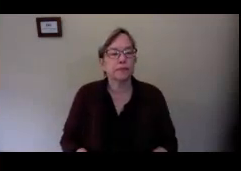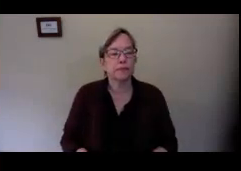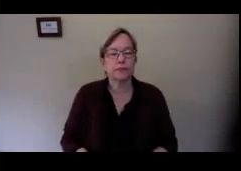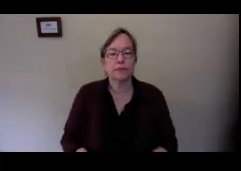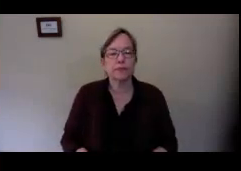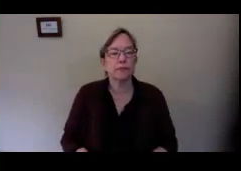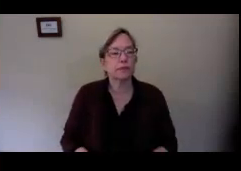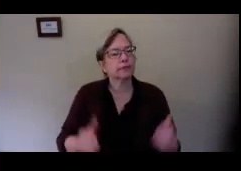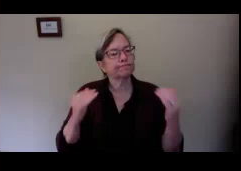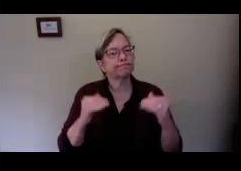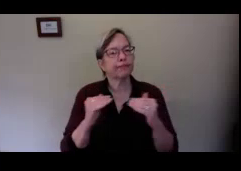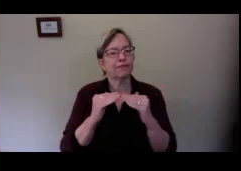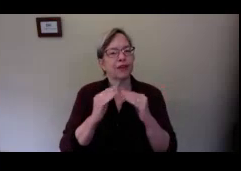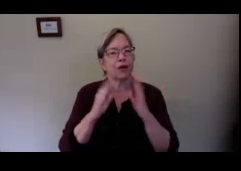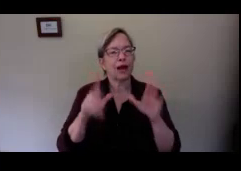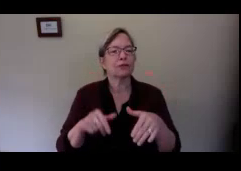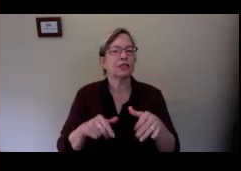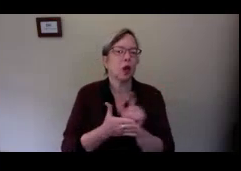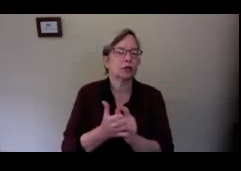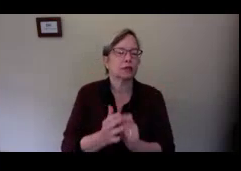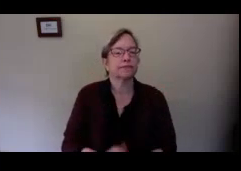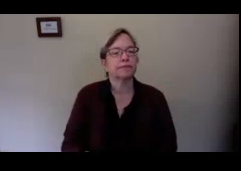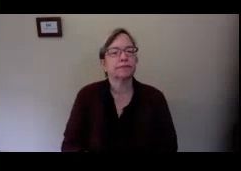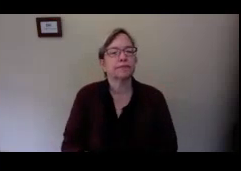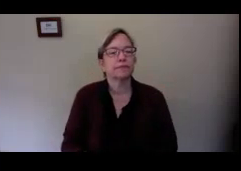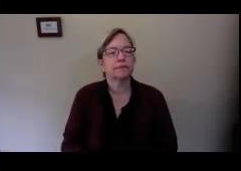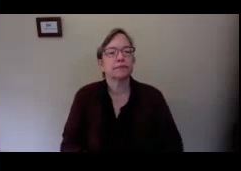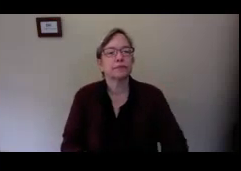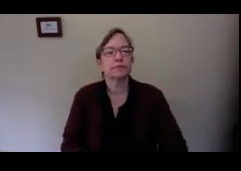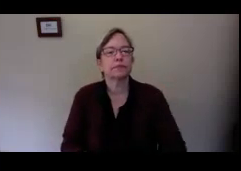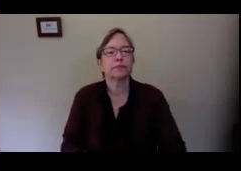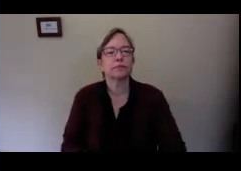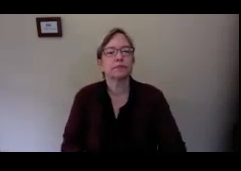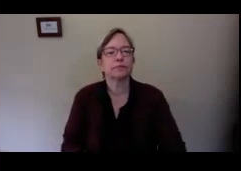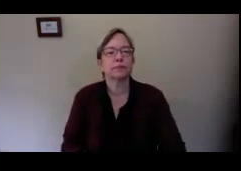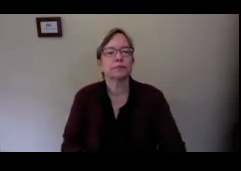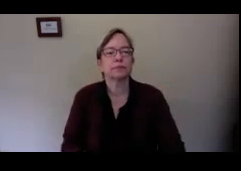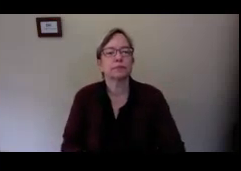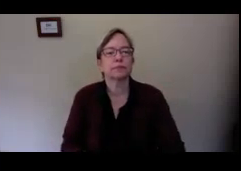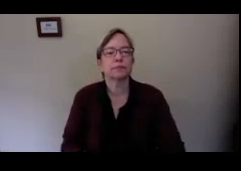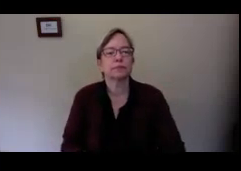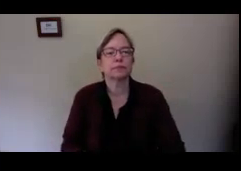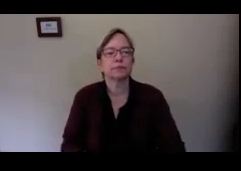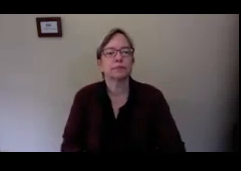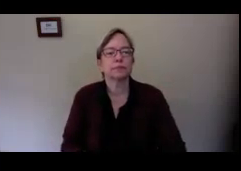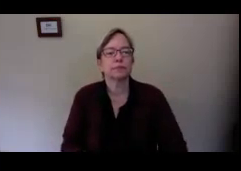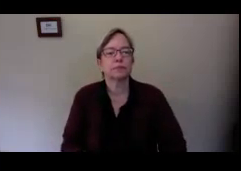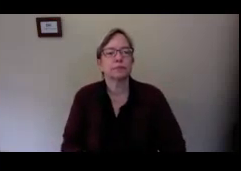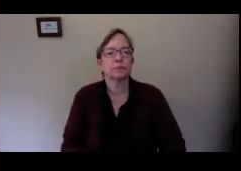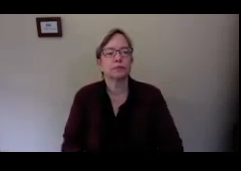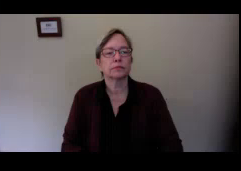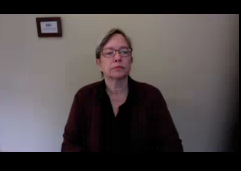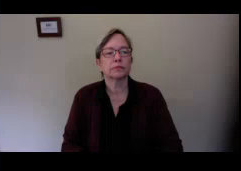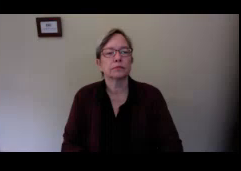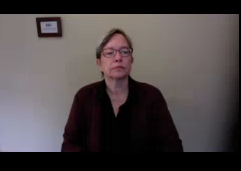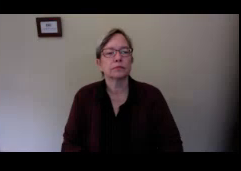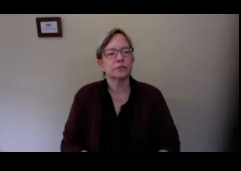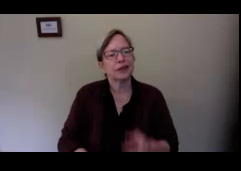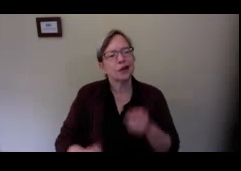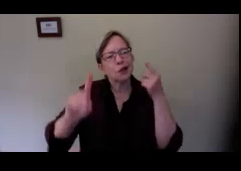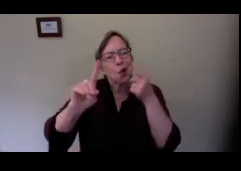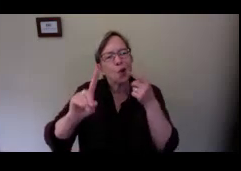More about fair housing laws. So goals of our fair housing, the goals of fair housing